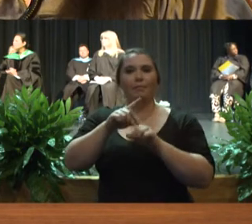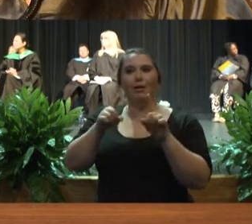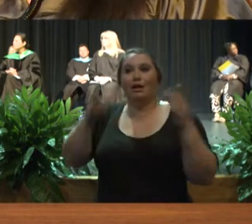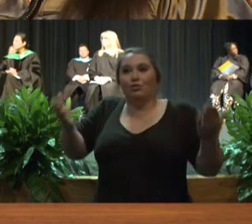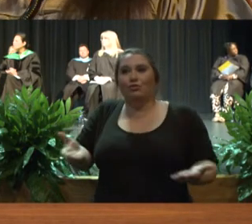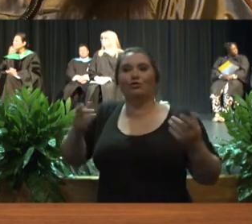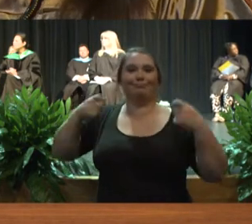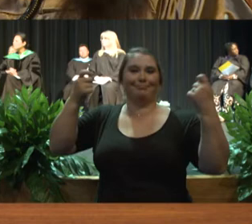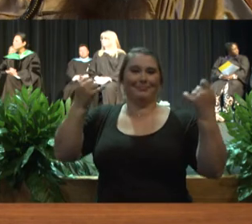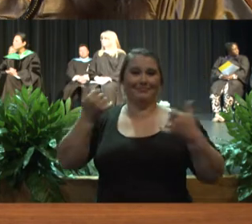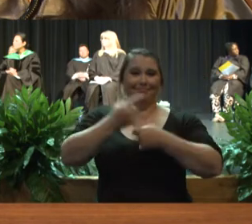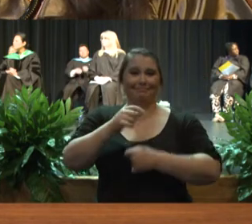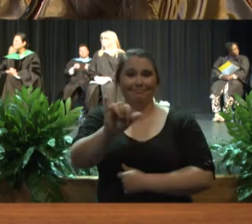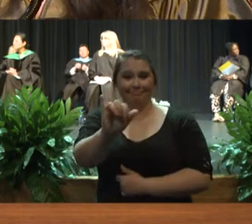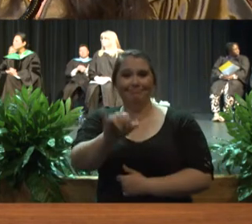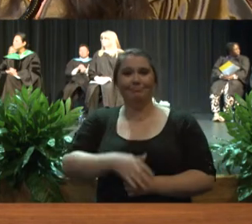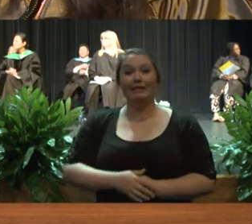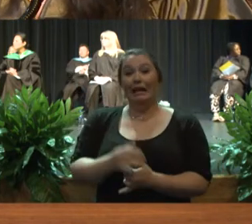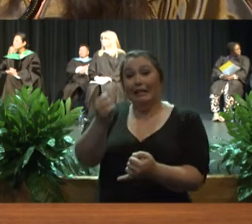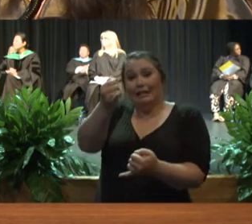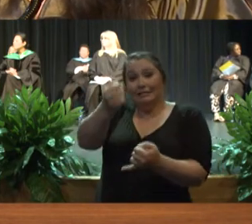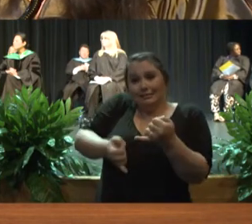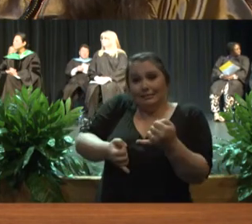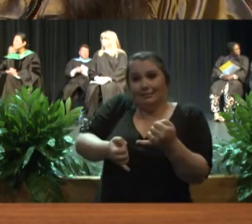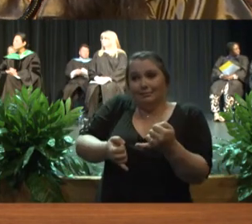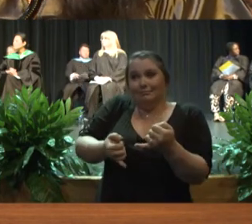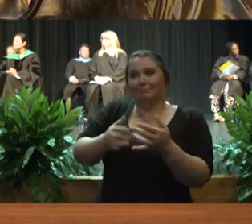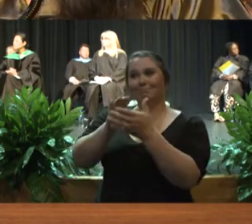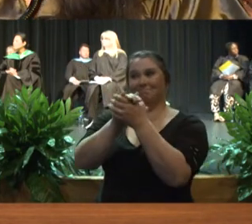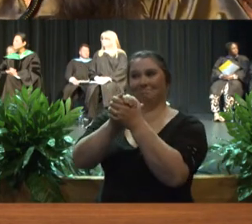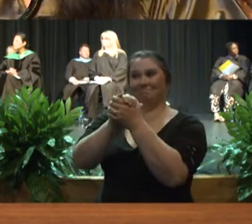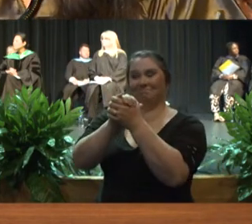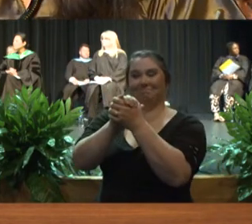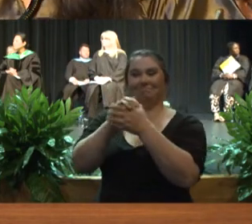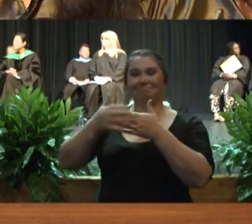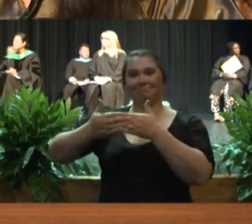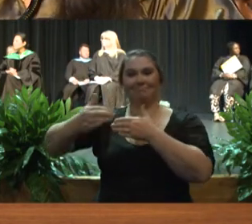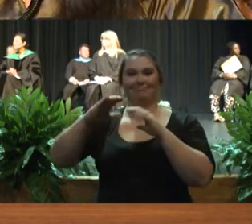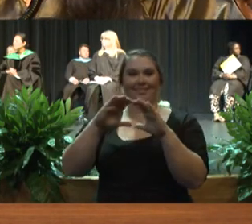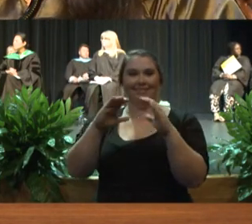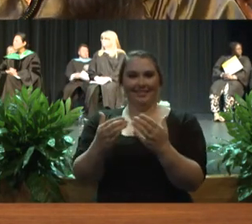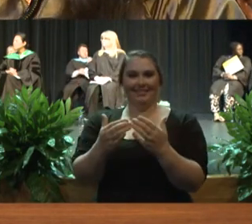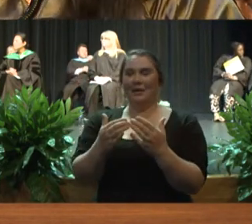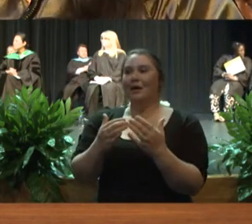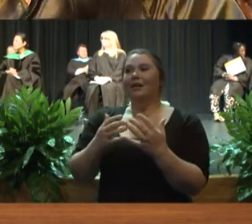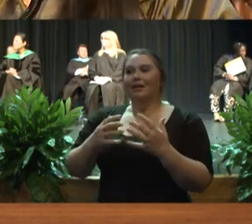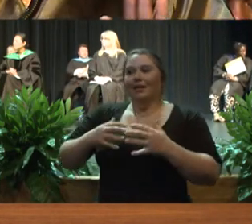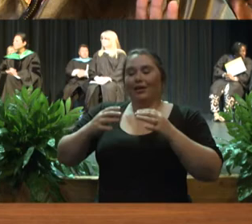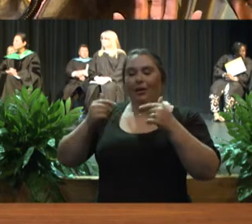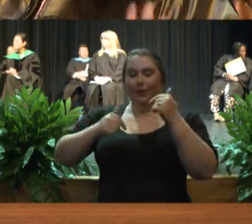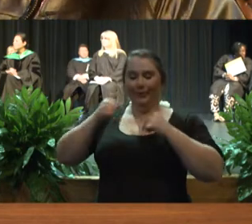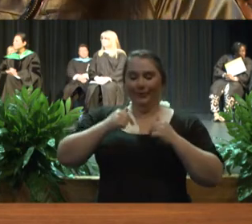here with me today. And lastly, congratulations to the rest of the class,